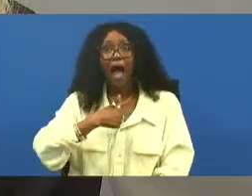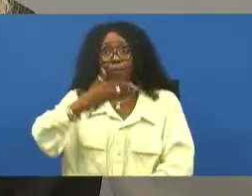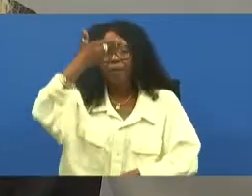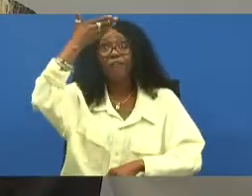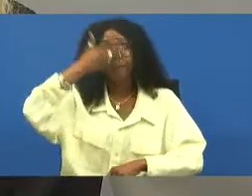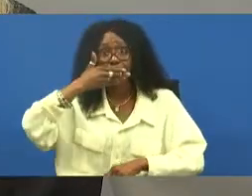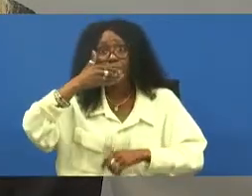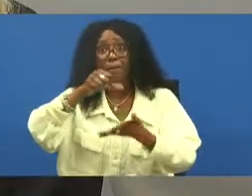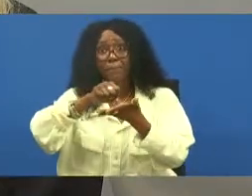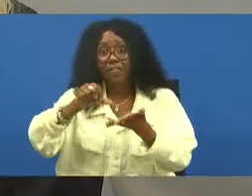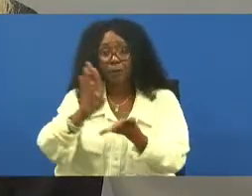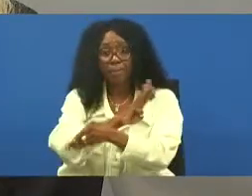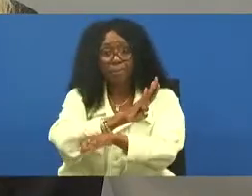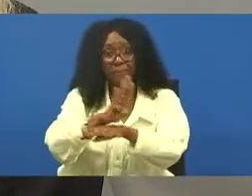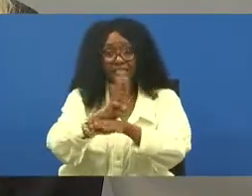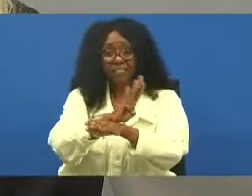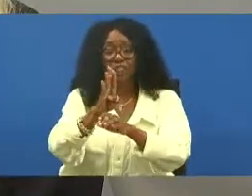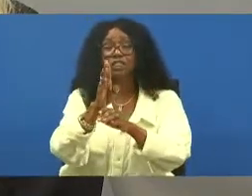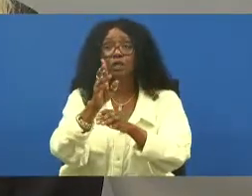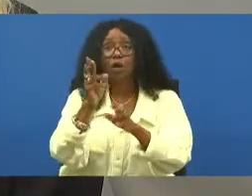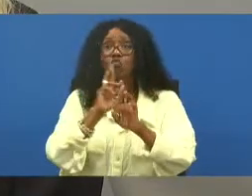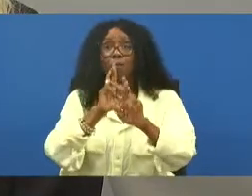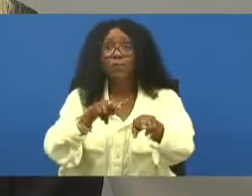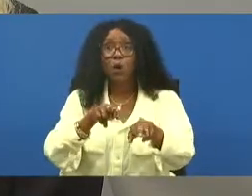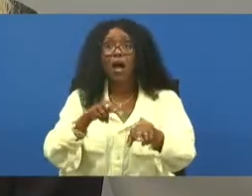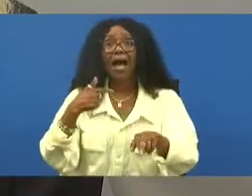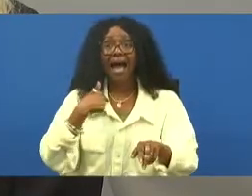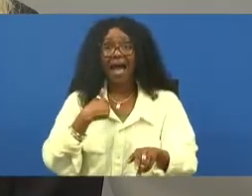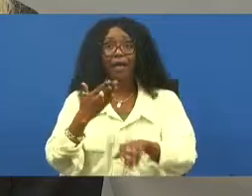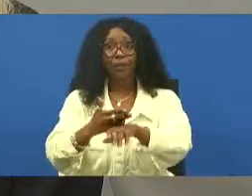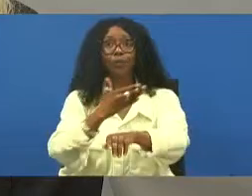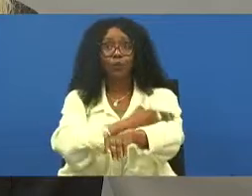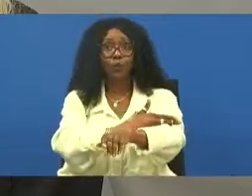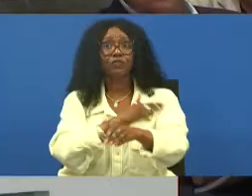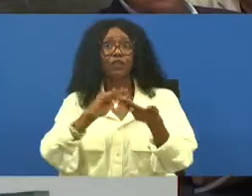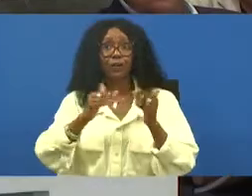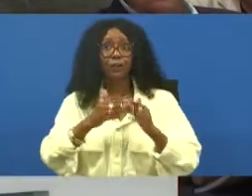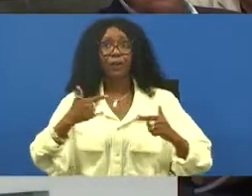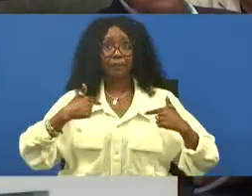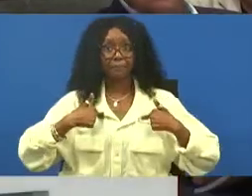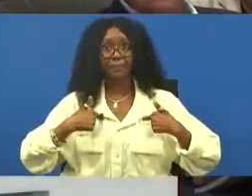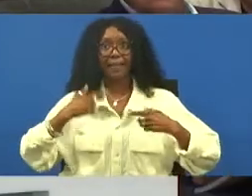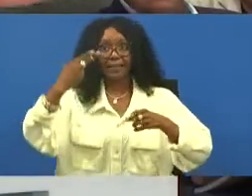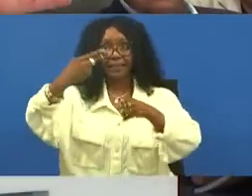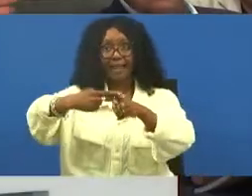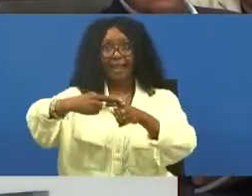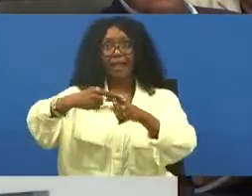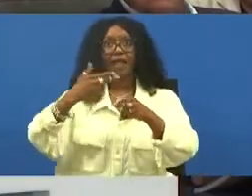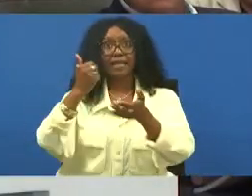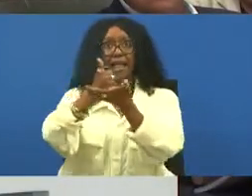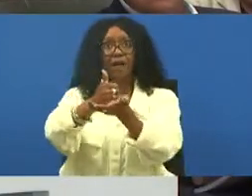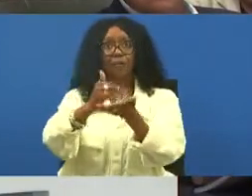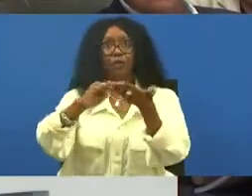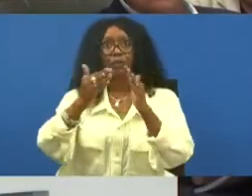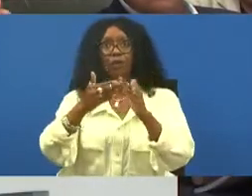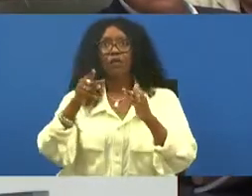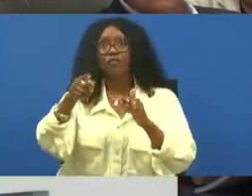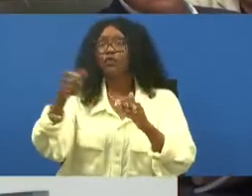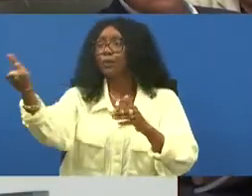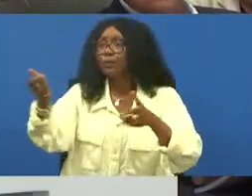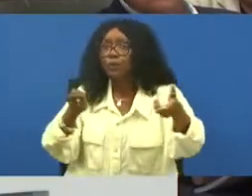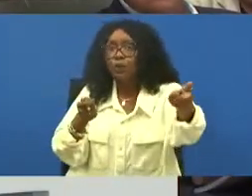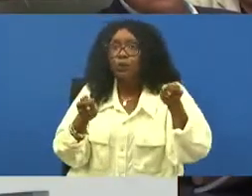business report saying that what I do is improving the community. And I just happen to be in a position that if you can pull all this